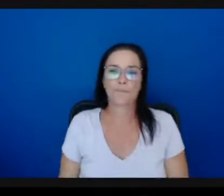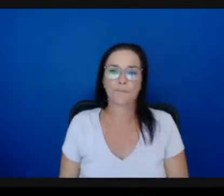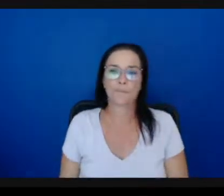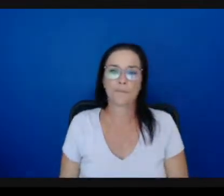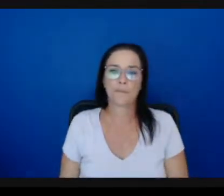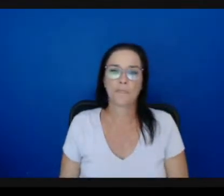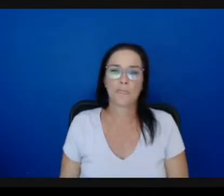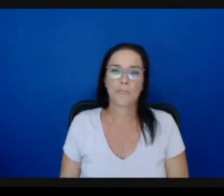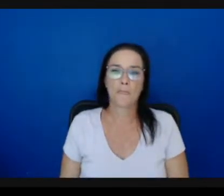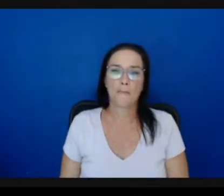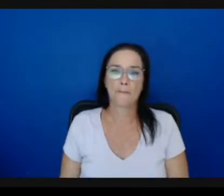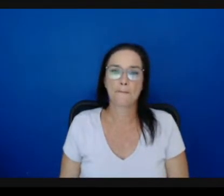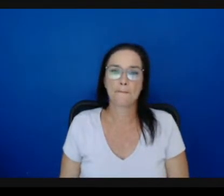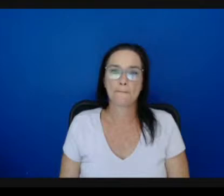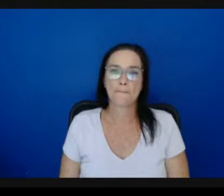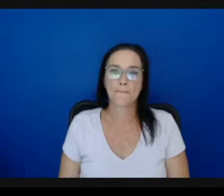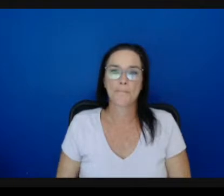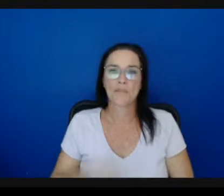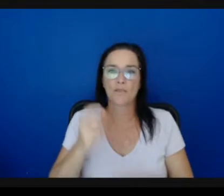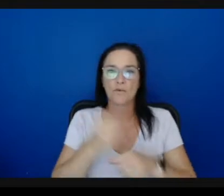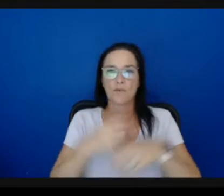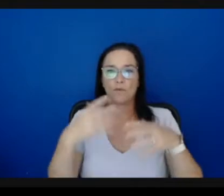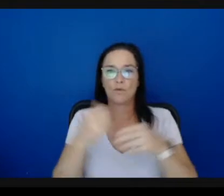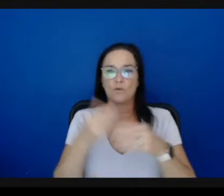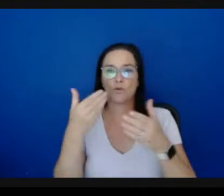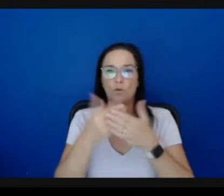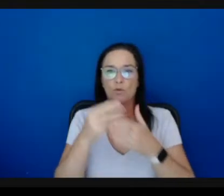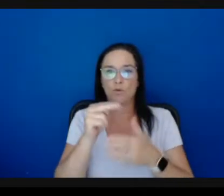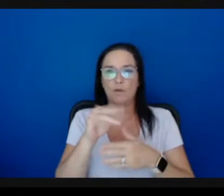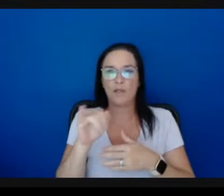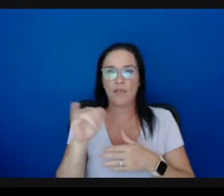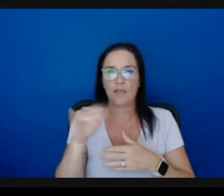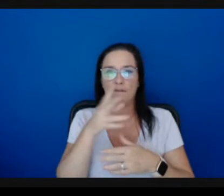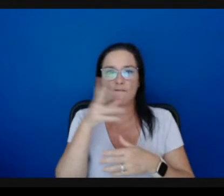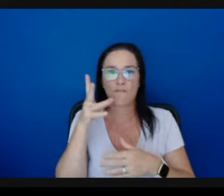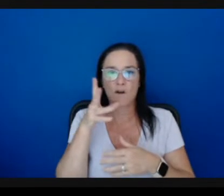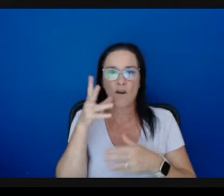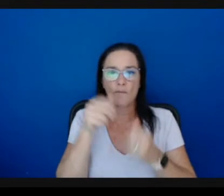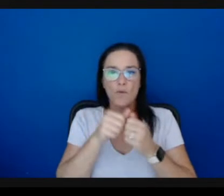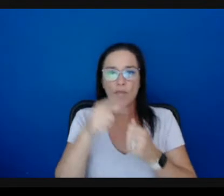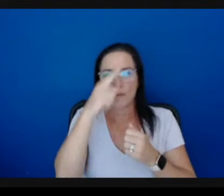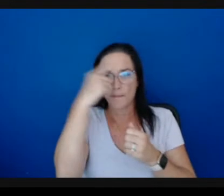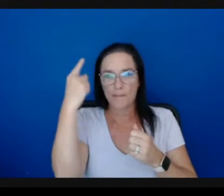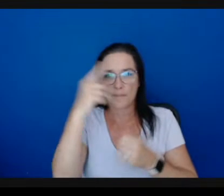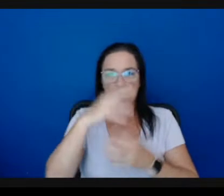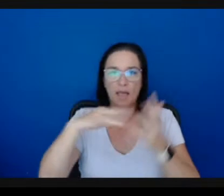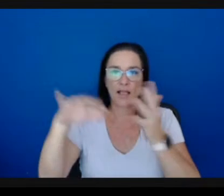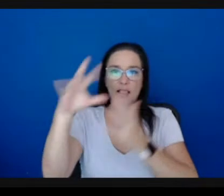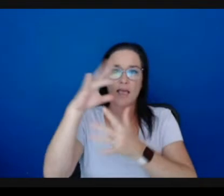They noted an explosion near the Ni'i farm with black cloud shot ashward